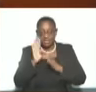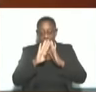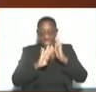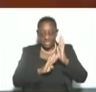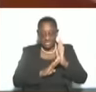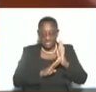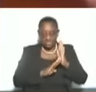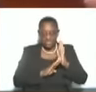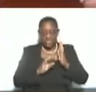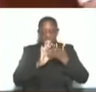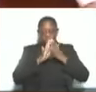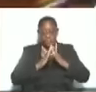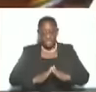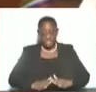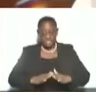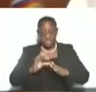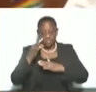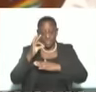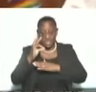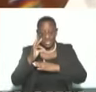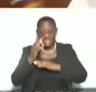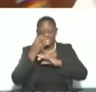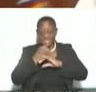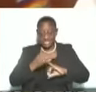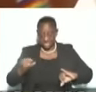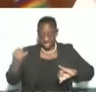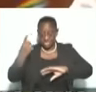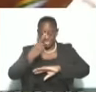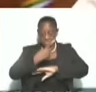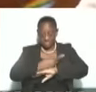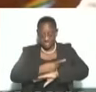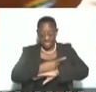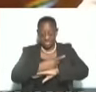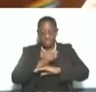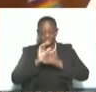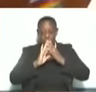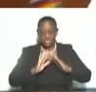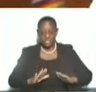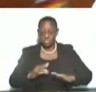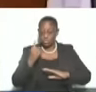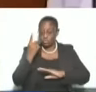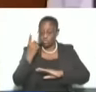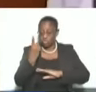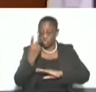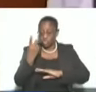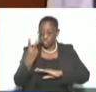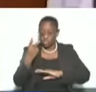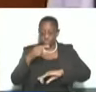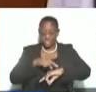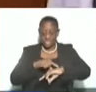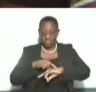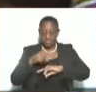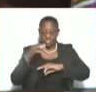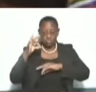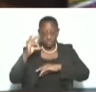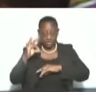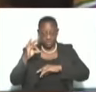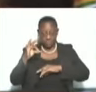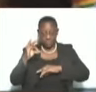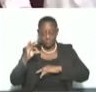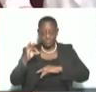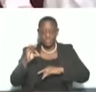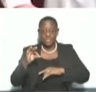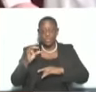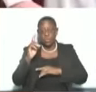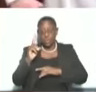The peace bell has become a symbolic part of International Day of Peace, marking one of only two times yearly the bell is rung, the other